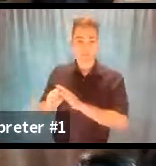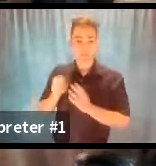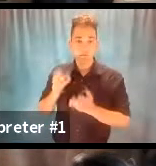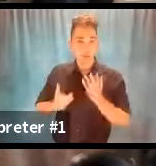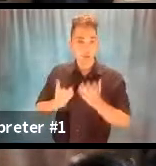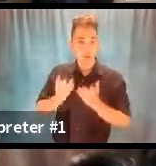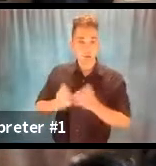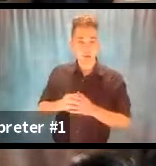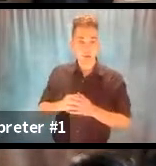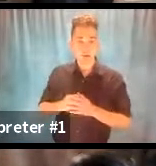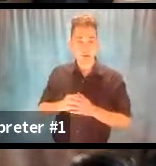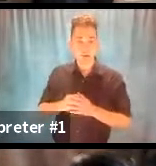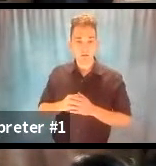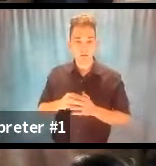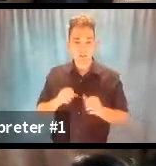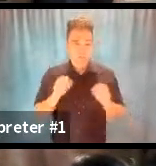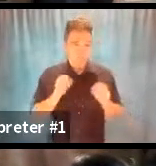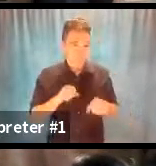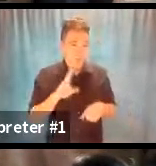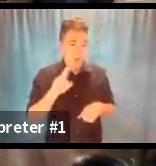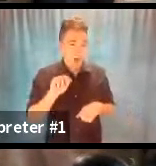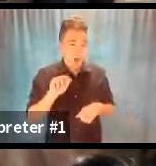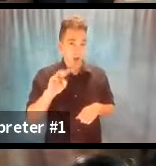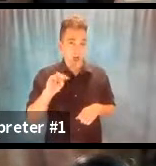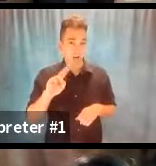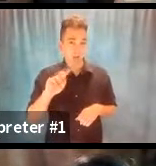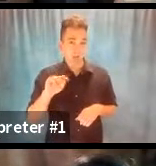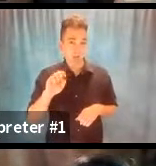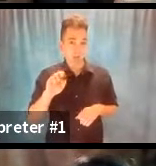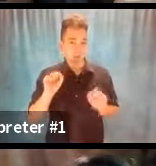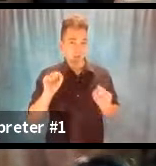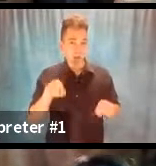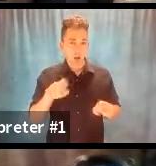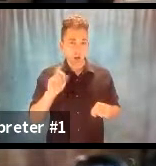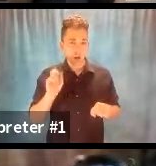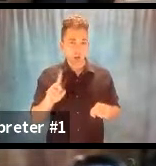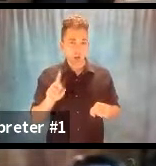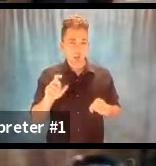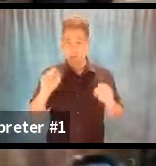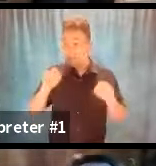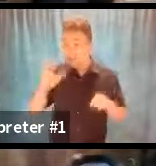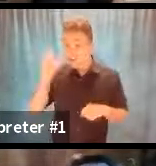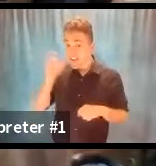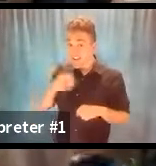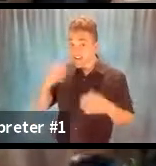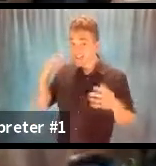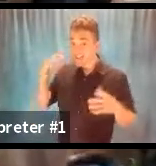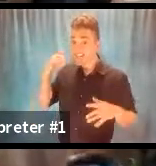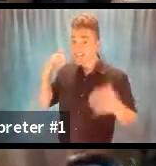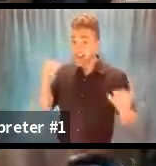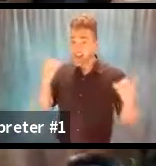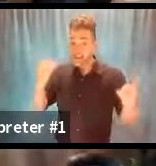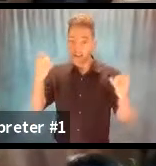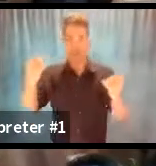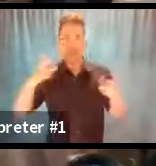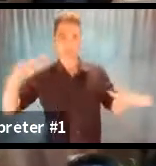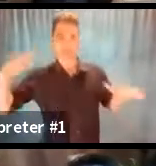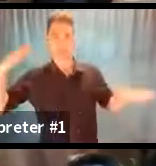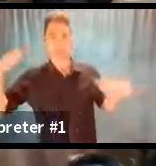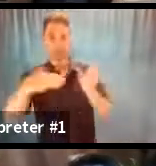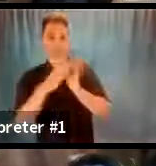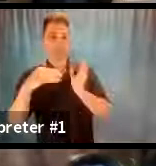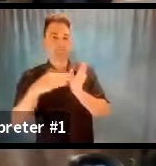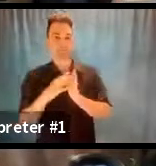Can you unmute? No, I saw you. Can you hear me now? Yes, sure can.